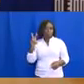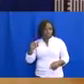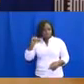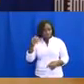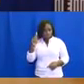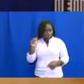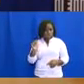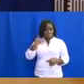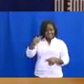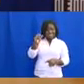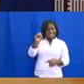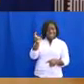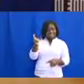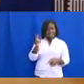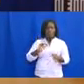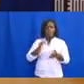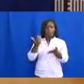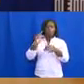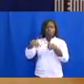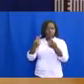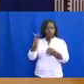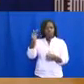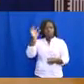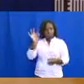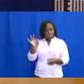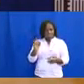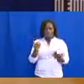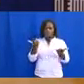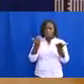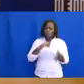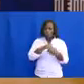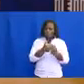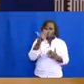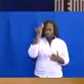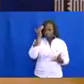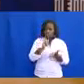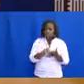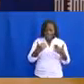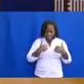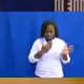I'm going talk about the B